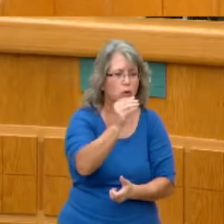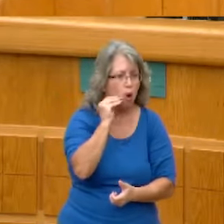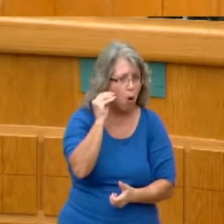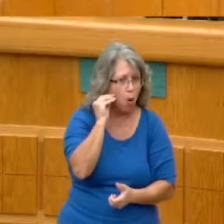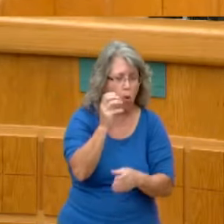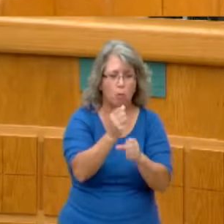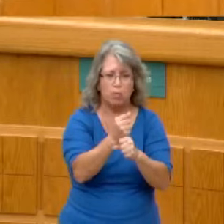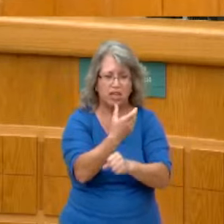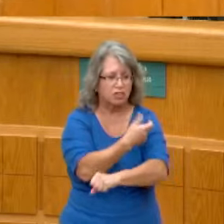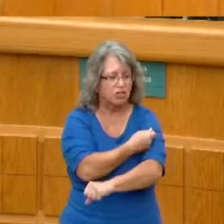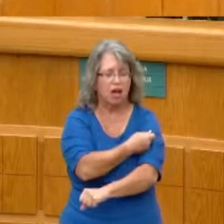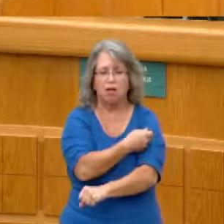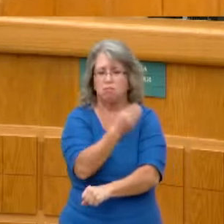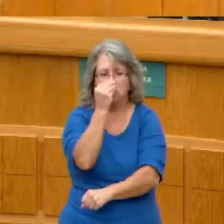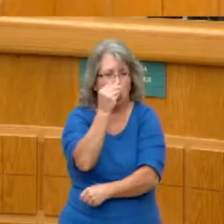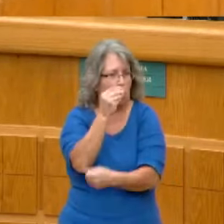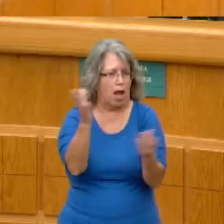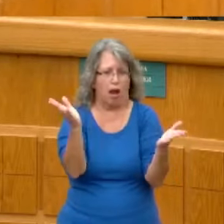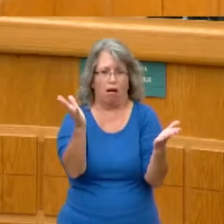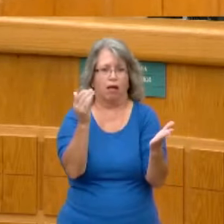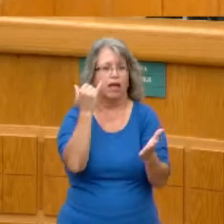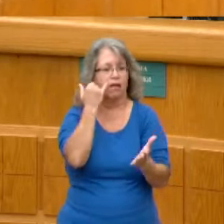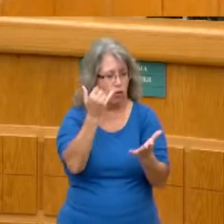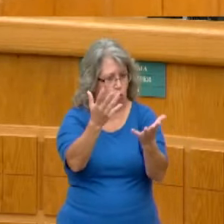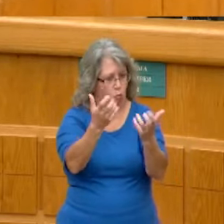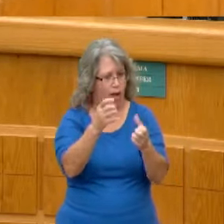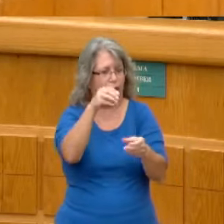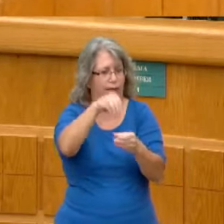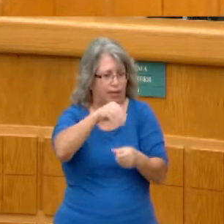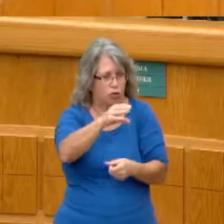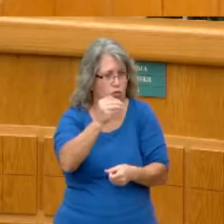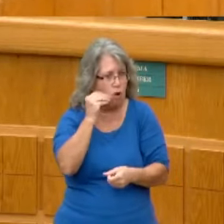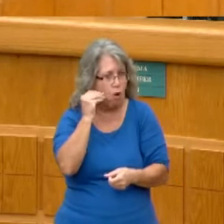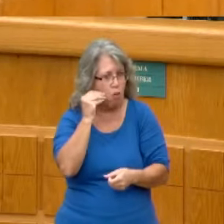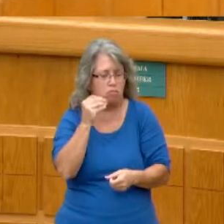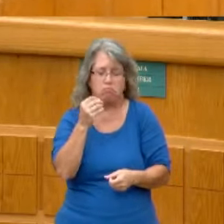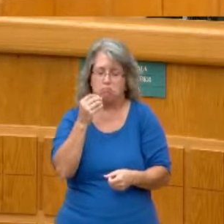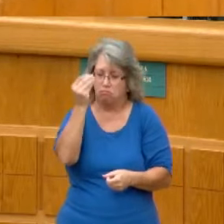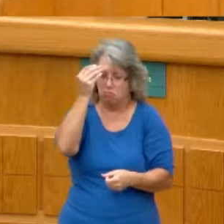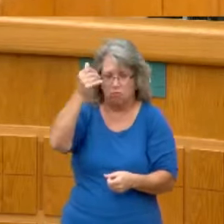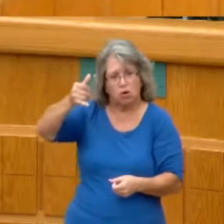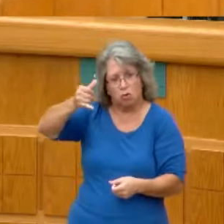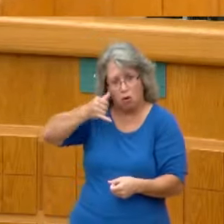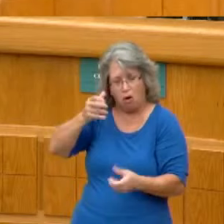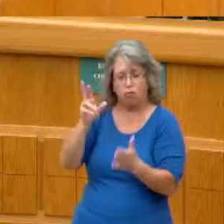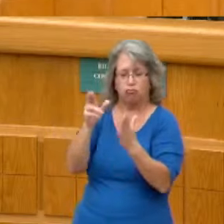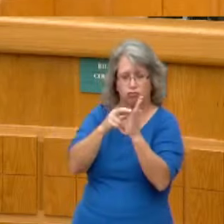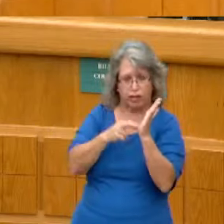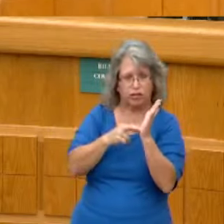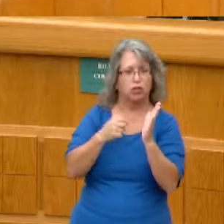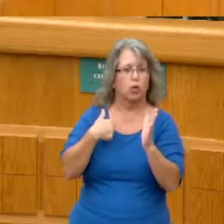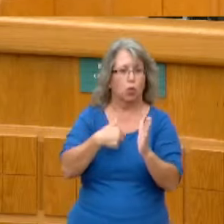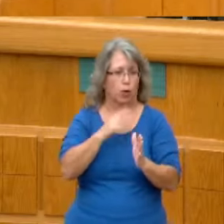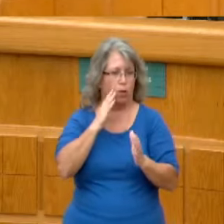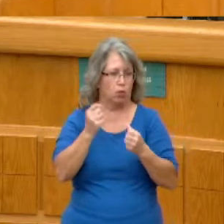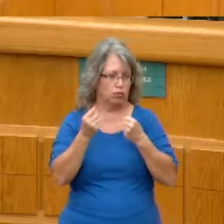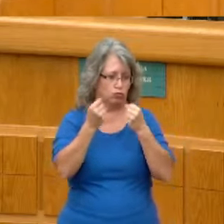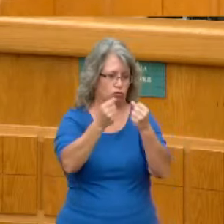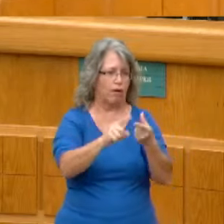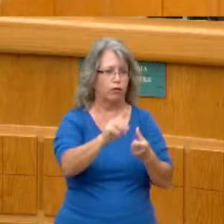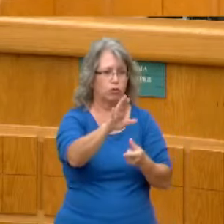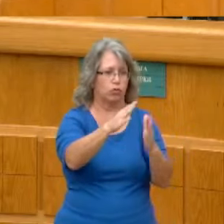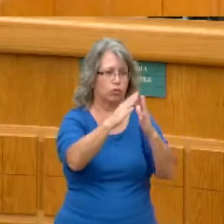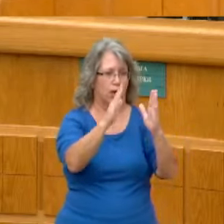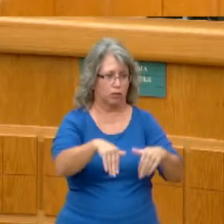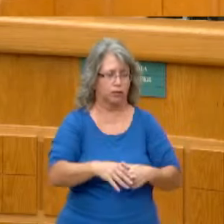have it available to you should you want to be vaccinated in the privacy of your own home. So it's also important to know that